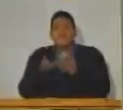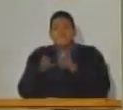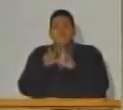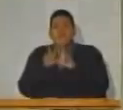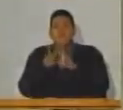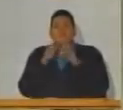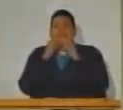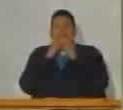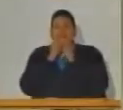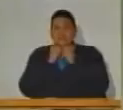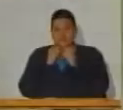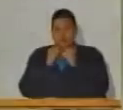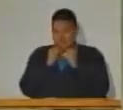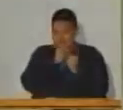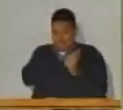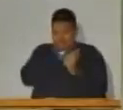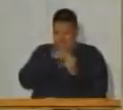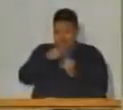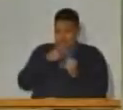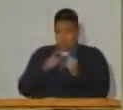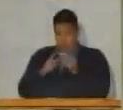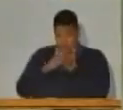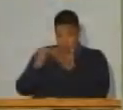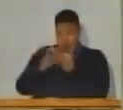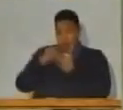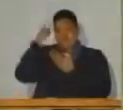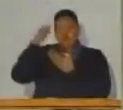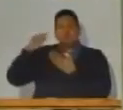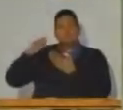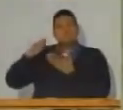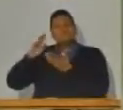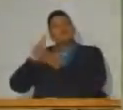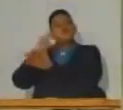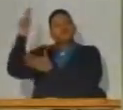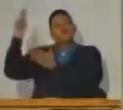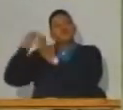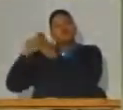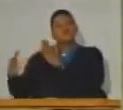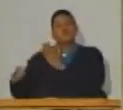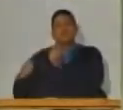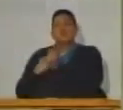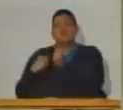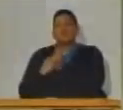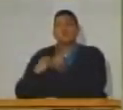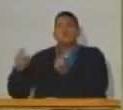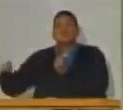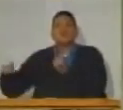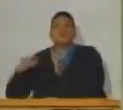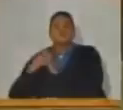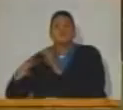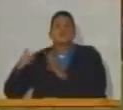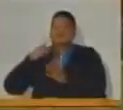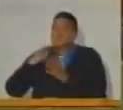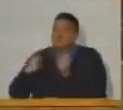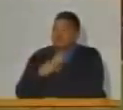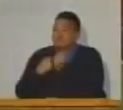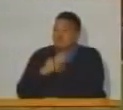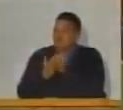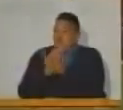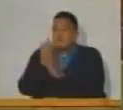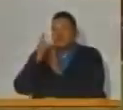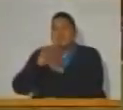Program for tertiary students, JAMVAT, to assist needy students to access tertiary